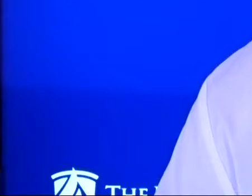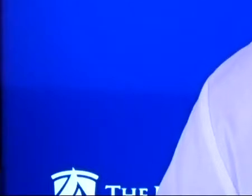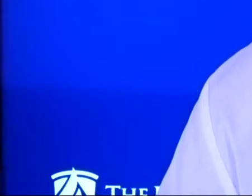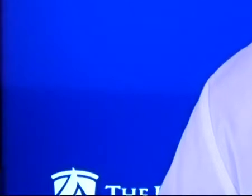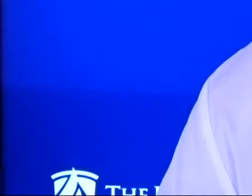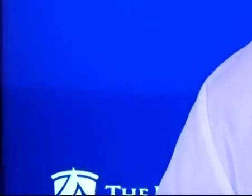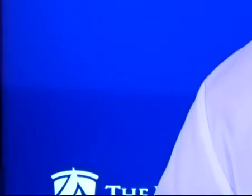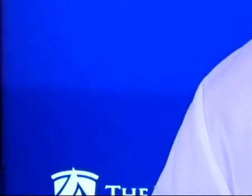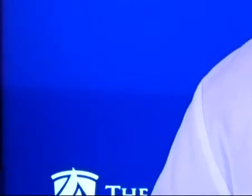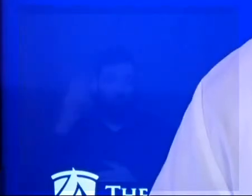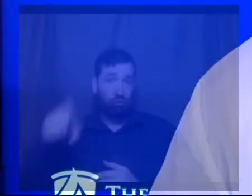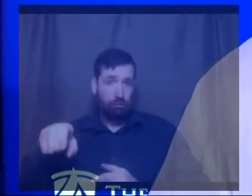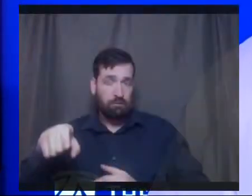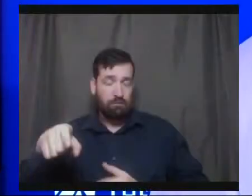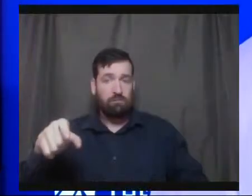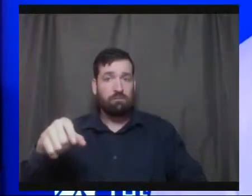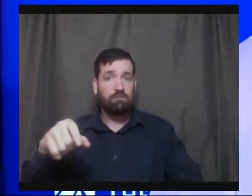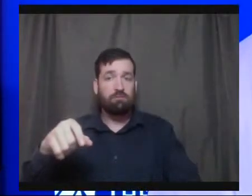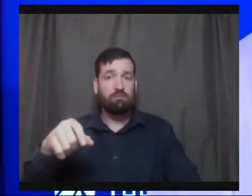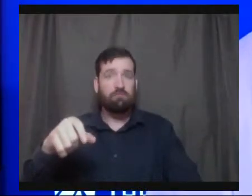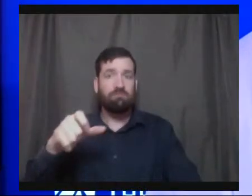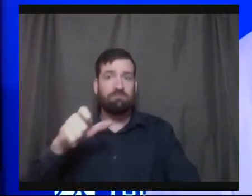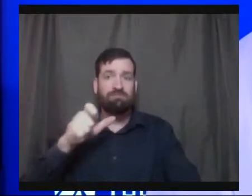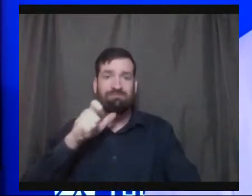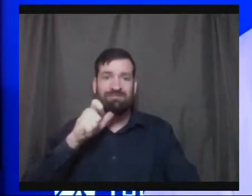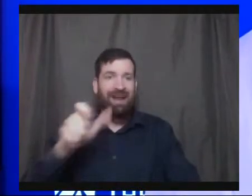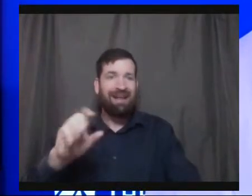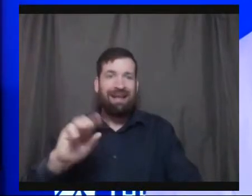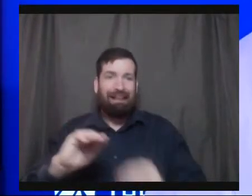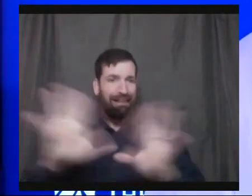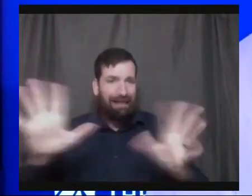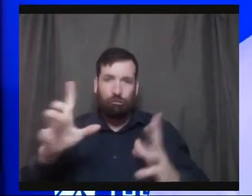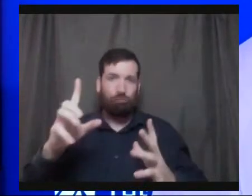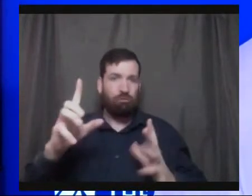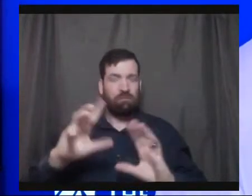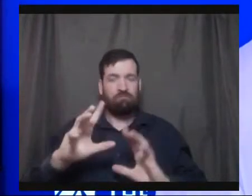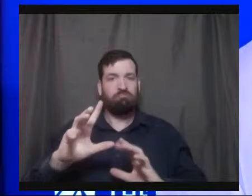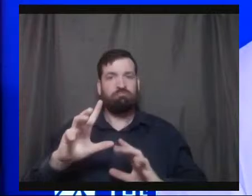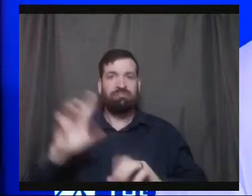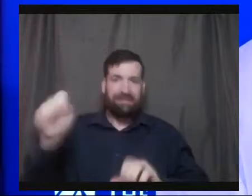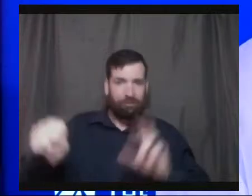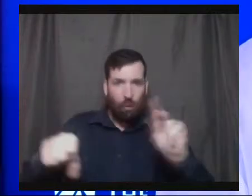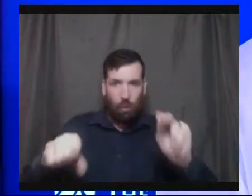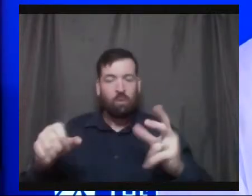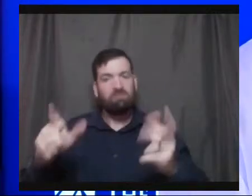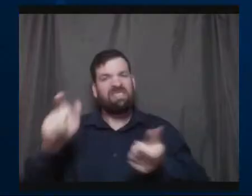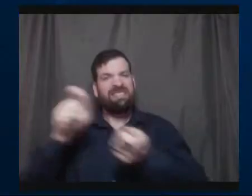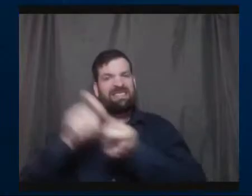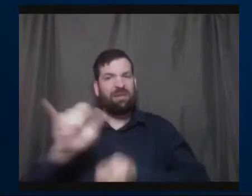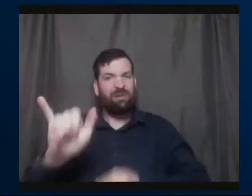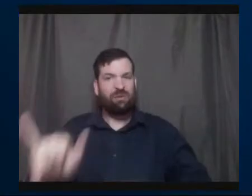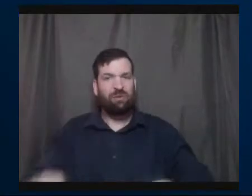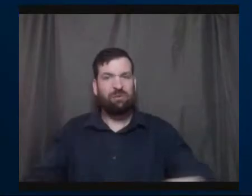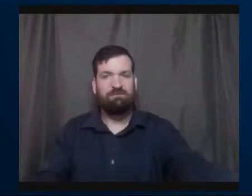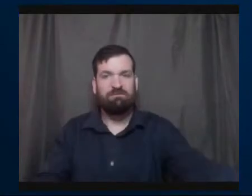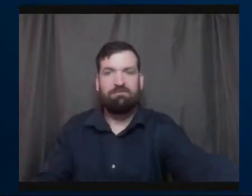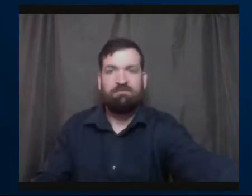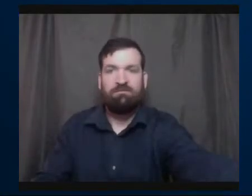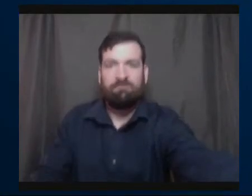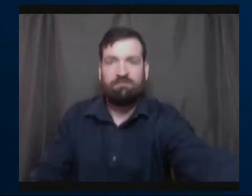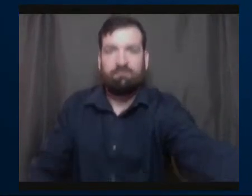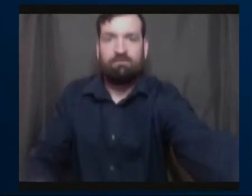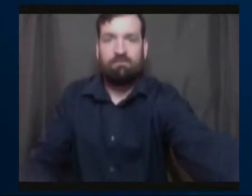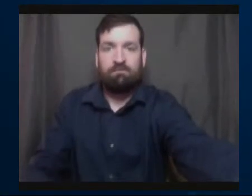because it is not a clear black and white answer. And so there are details in there as well. Dr. Parrish, Adriana talked about one of her